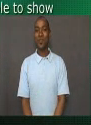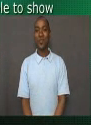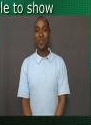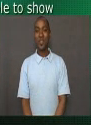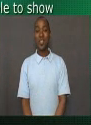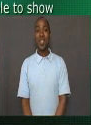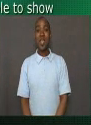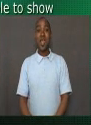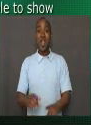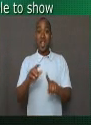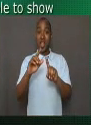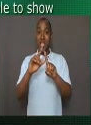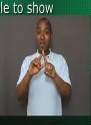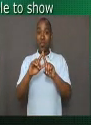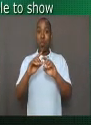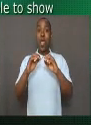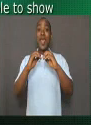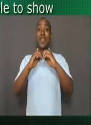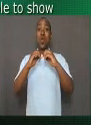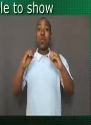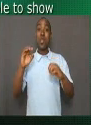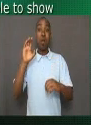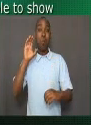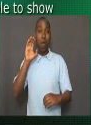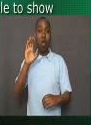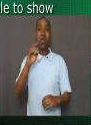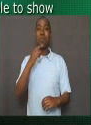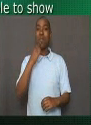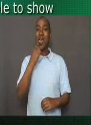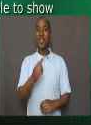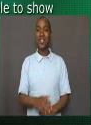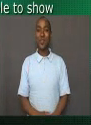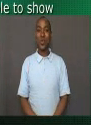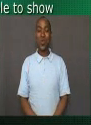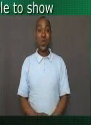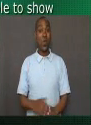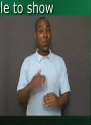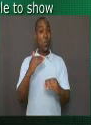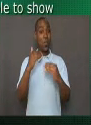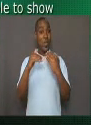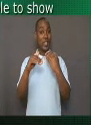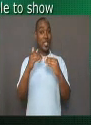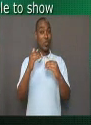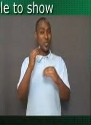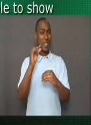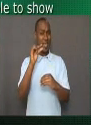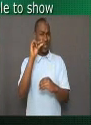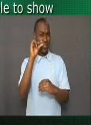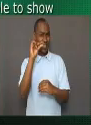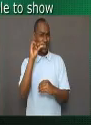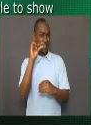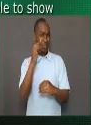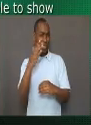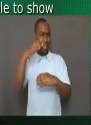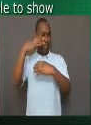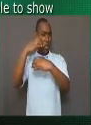The term resolving power means the amount of detail a